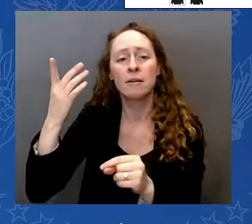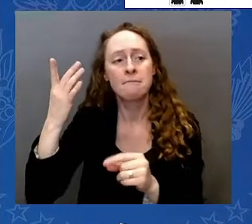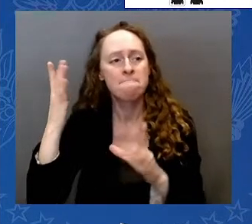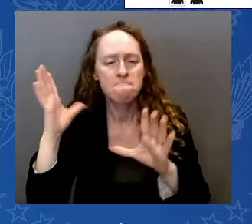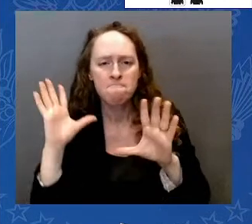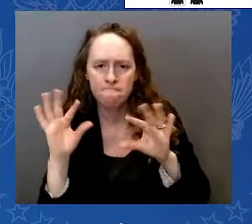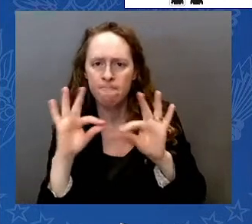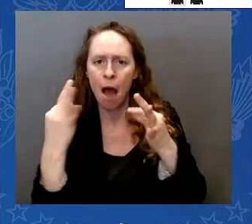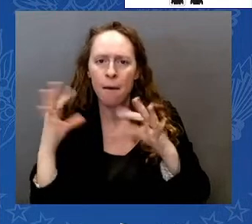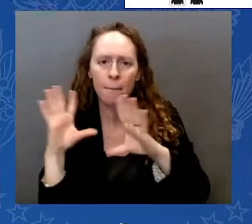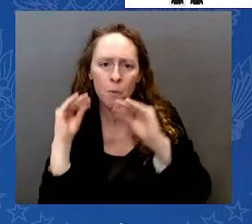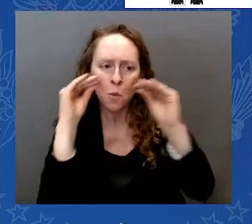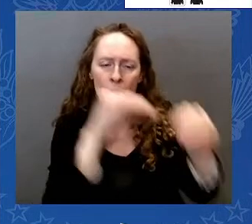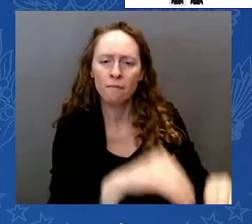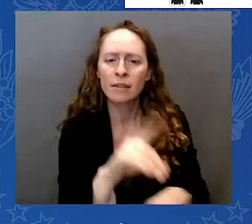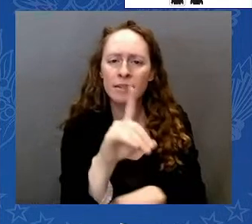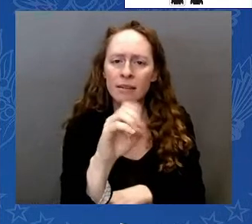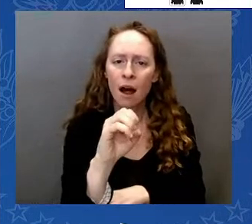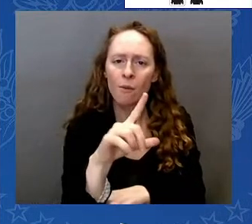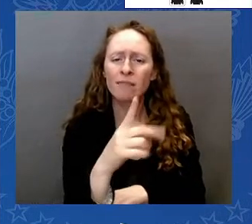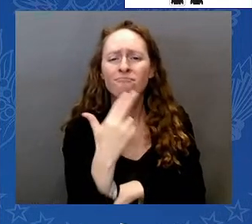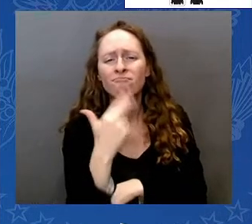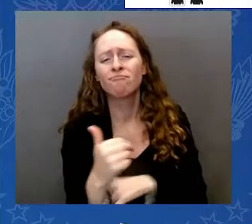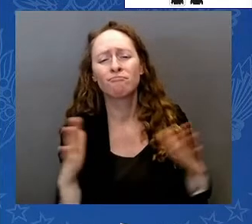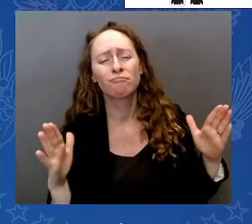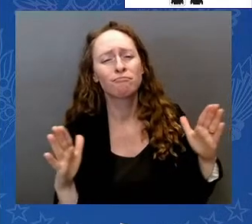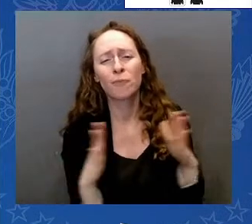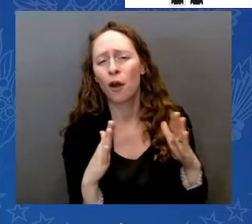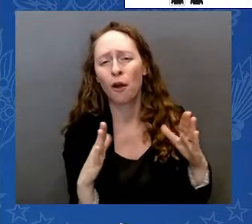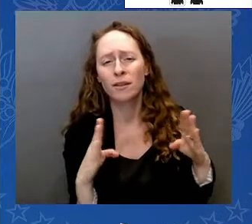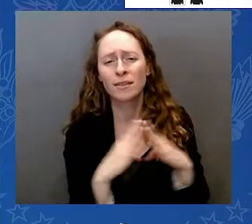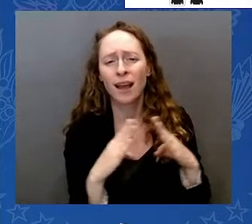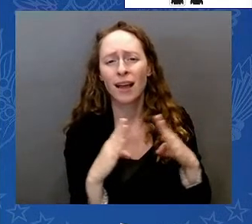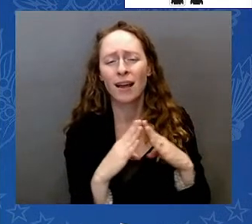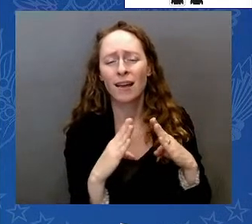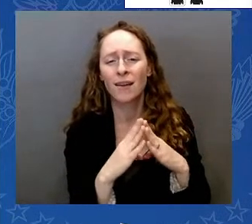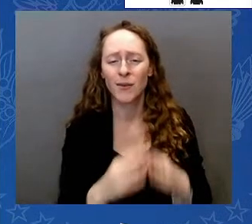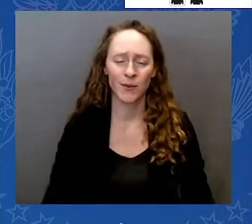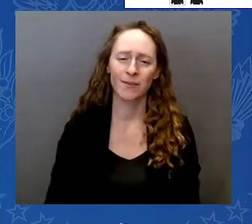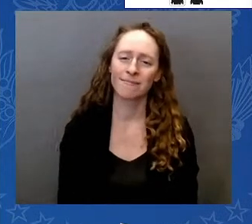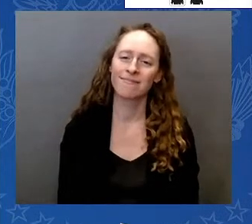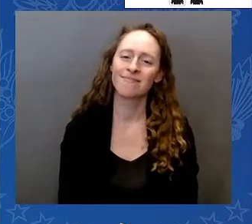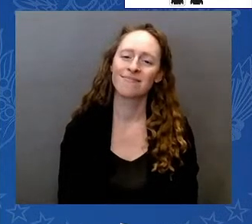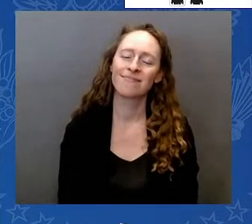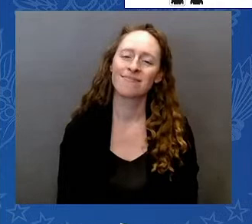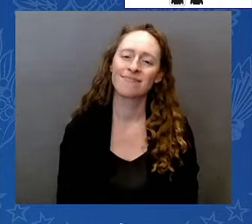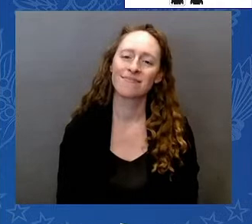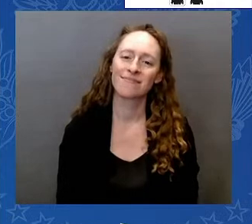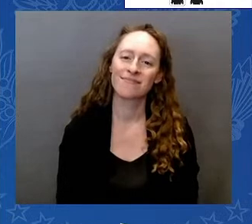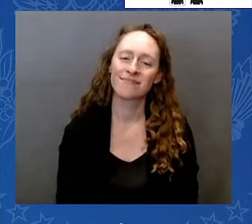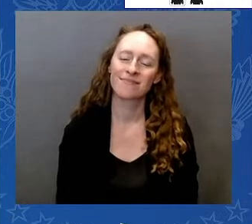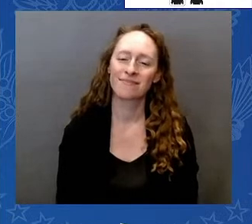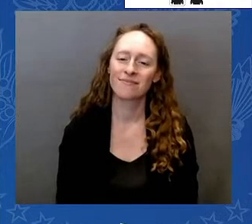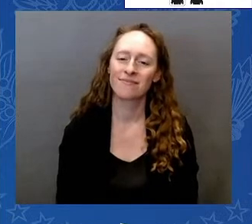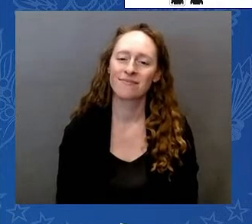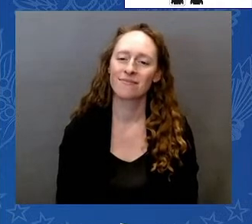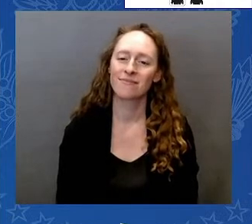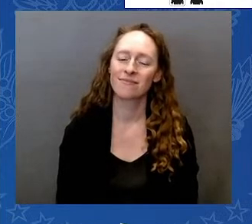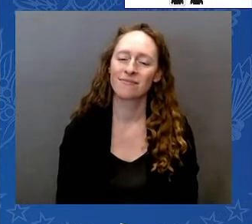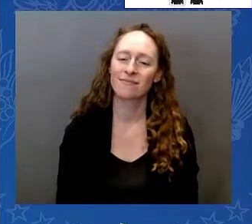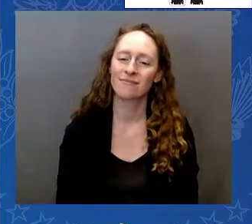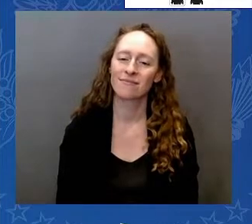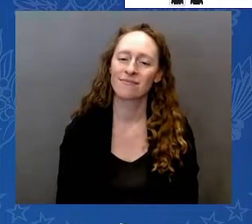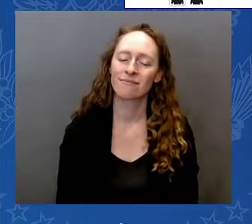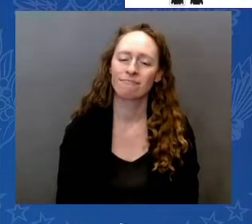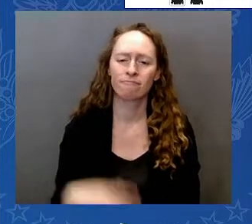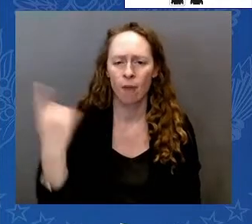time. But it's the way most people at home deal with these things. You talk about it around the kitchen table. Do